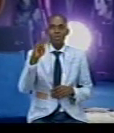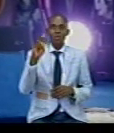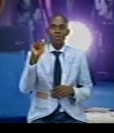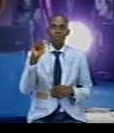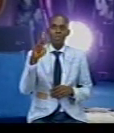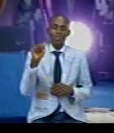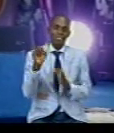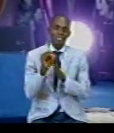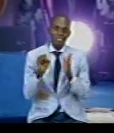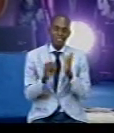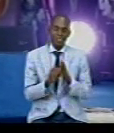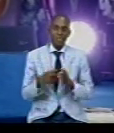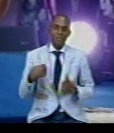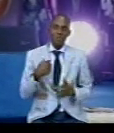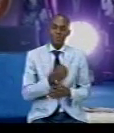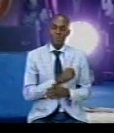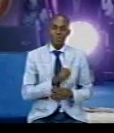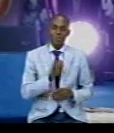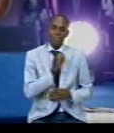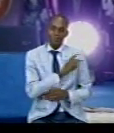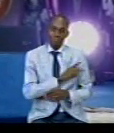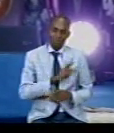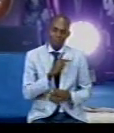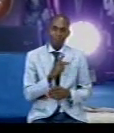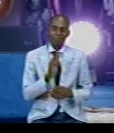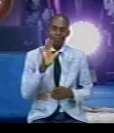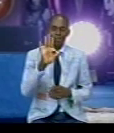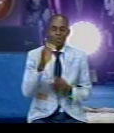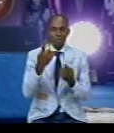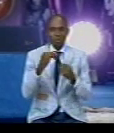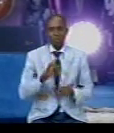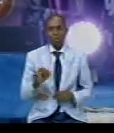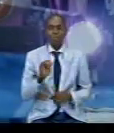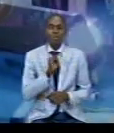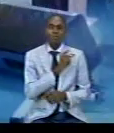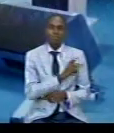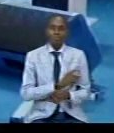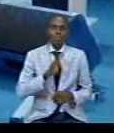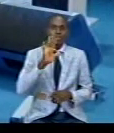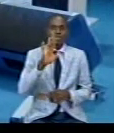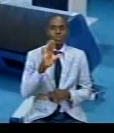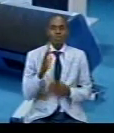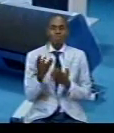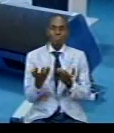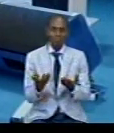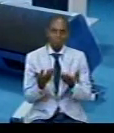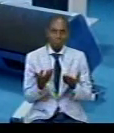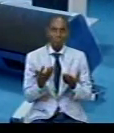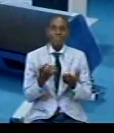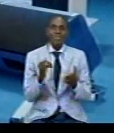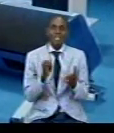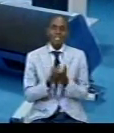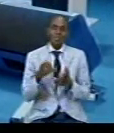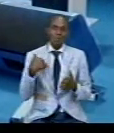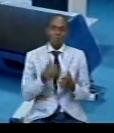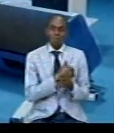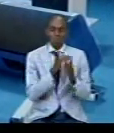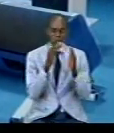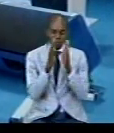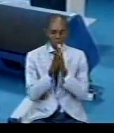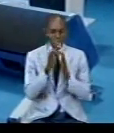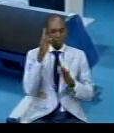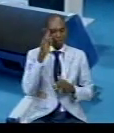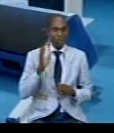you. Appreciate your coming. Appreciate your desire that we pray for our